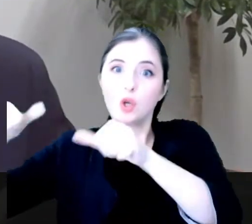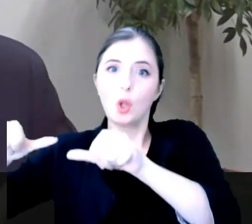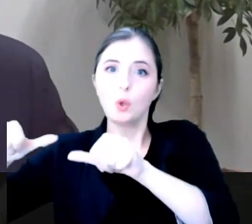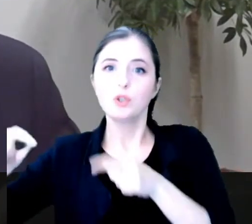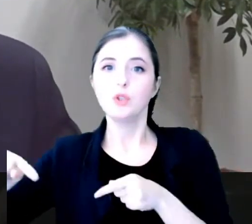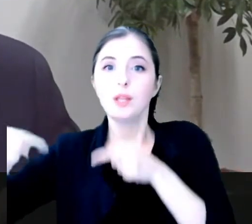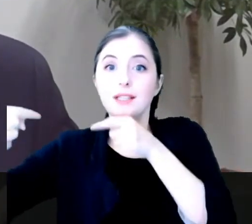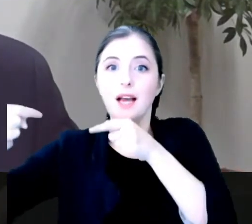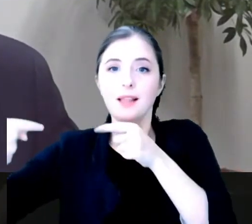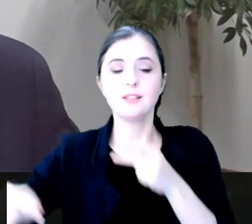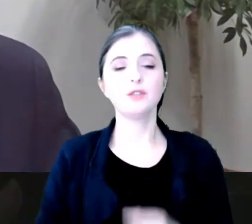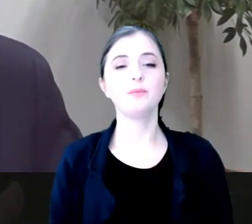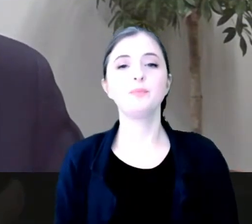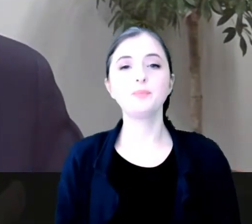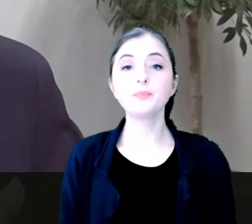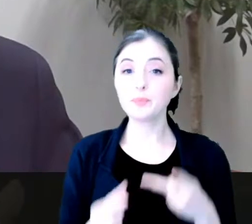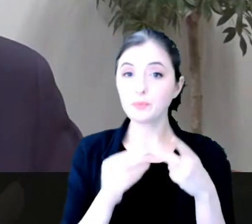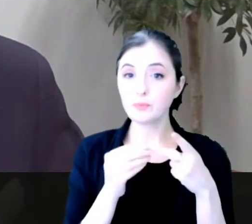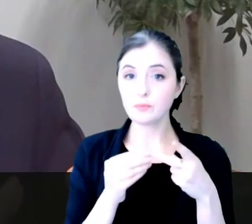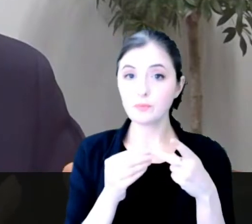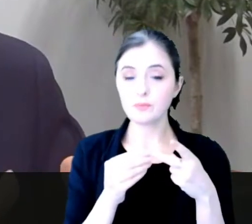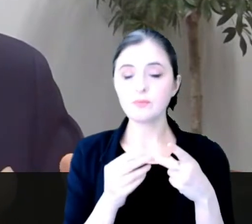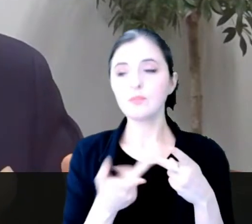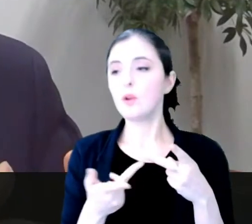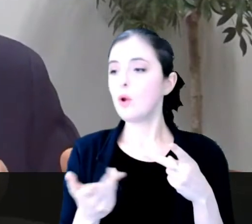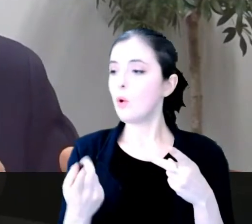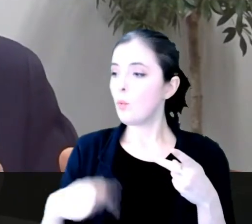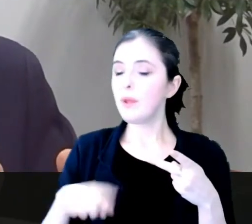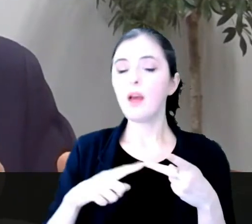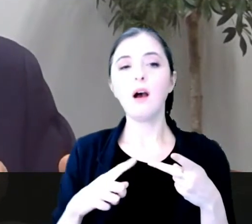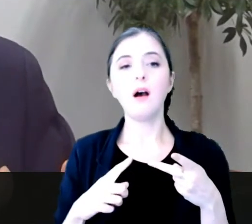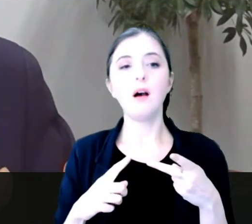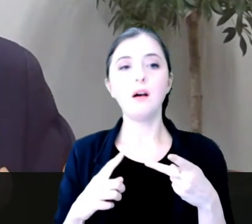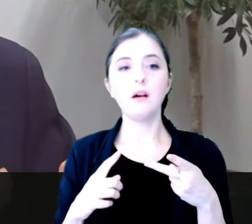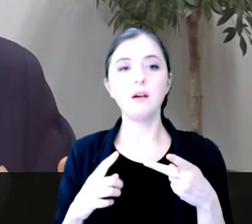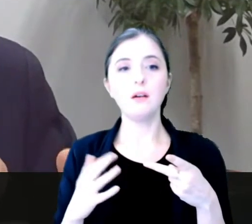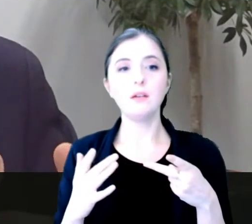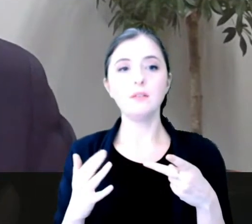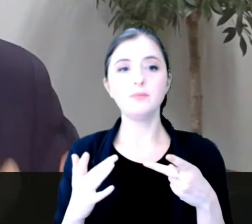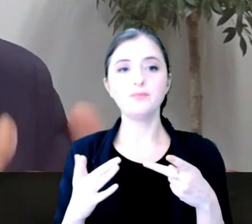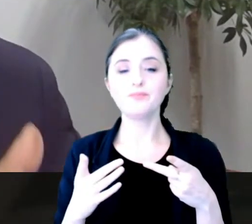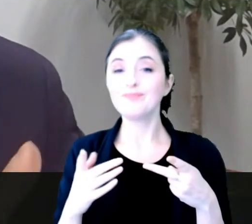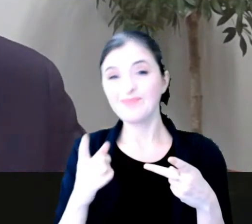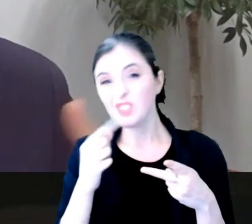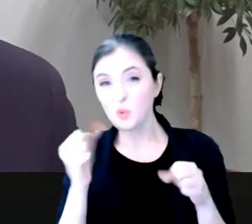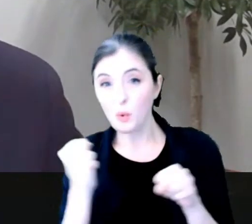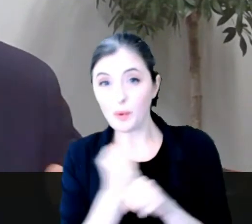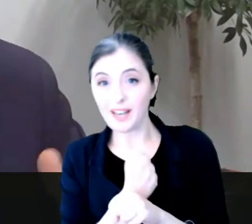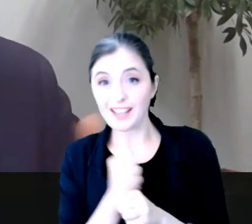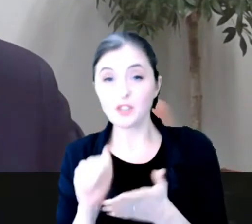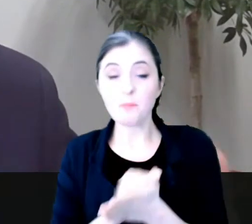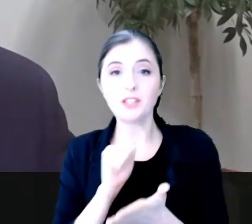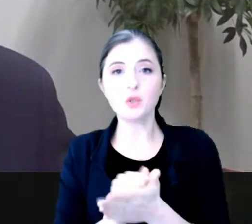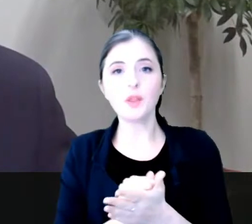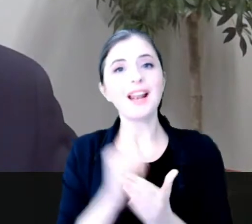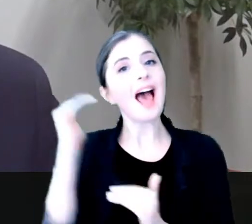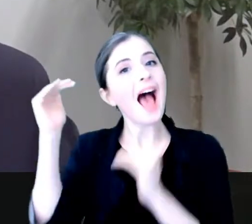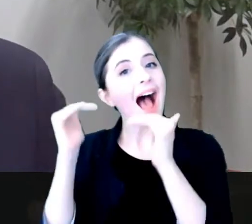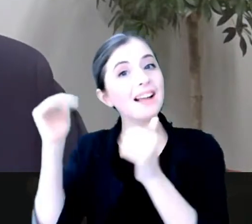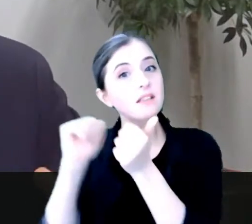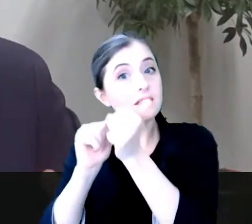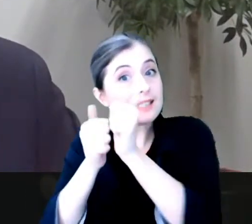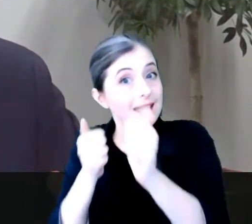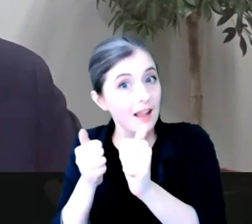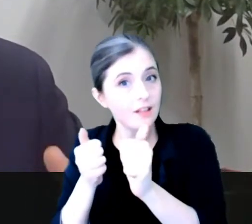Secondly, we're doing what we can to make sure that when it comes to adult skills, we're now in charge of adult skills,